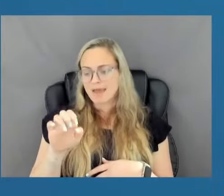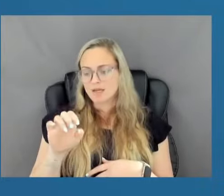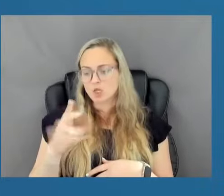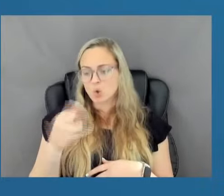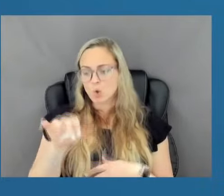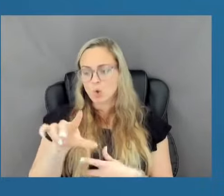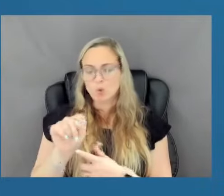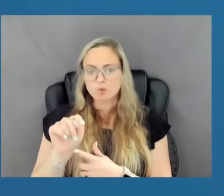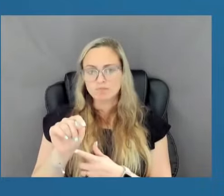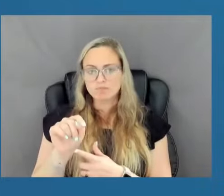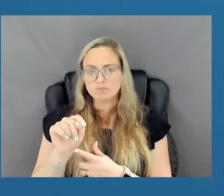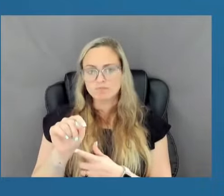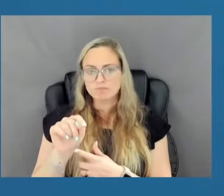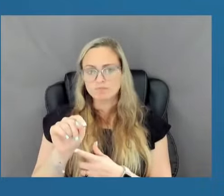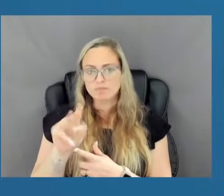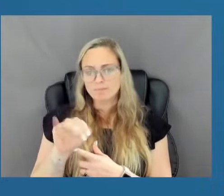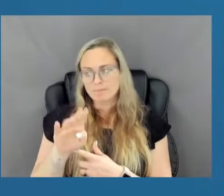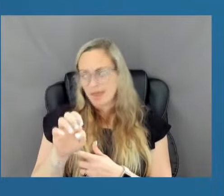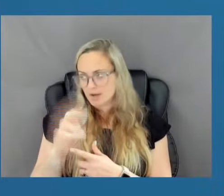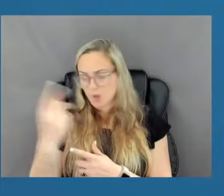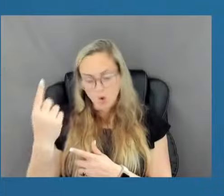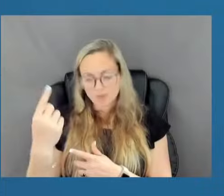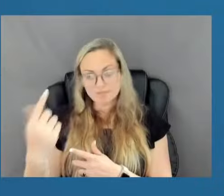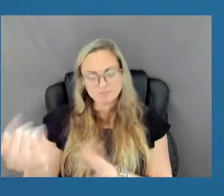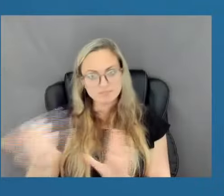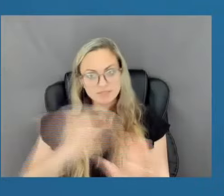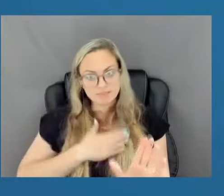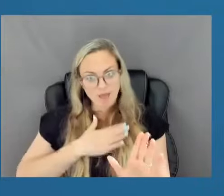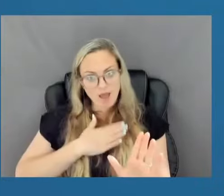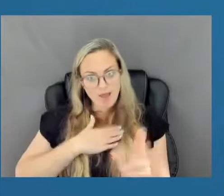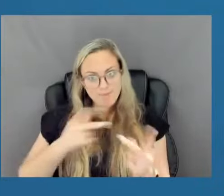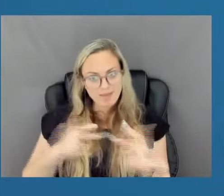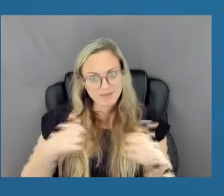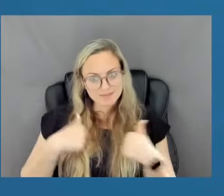who, well, it was Maddie. She always made it known that that was her spot.